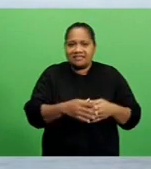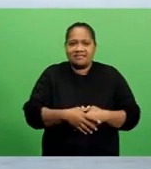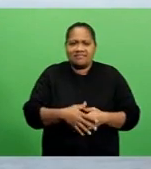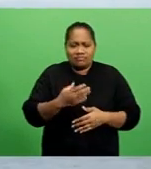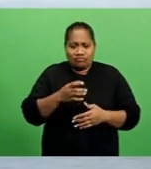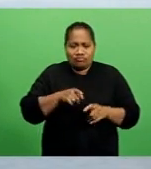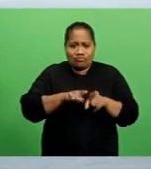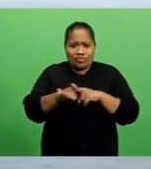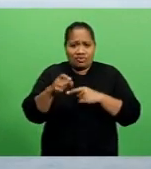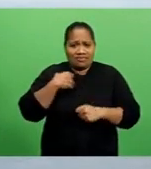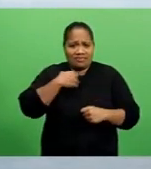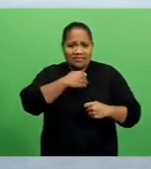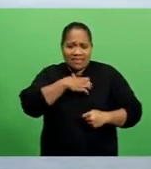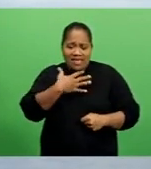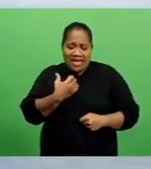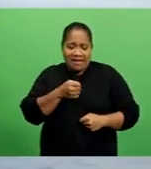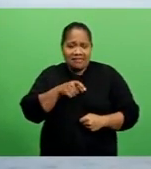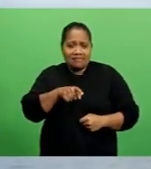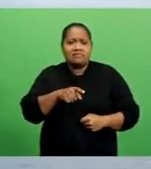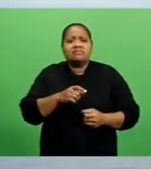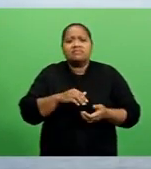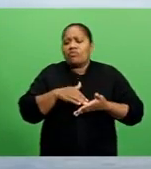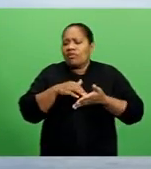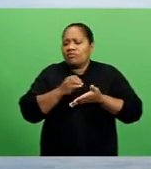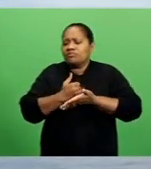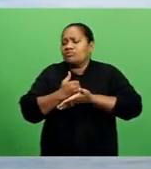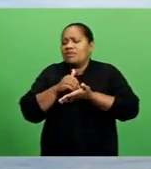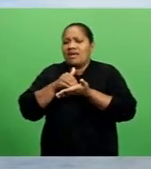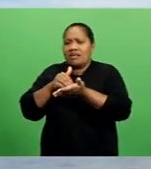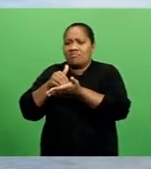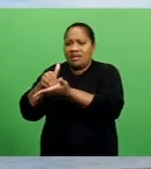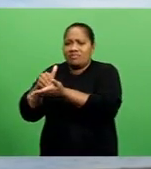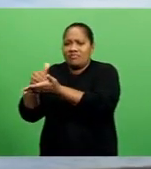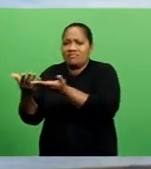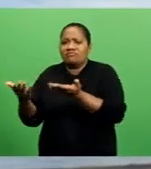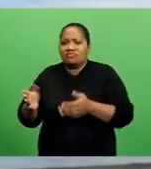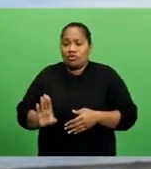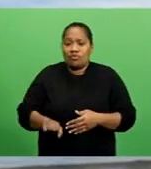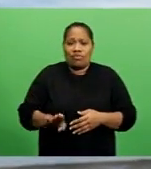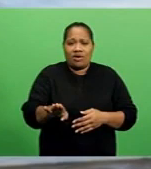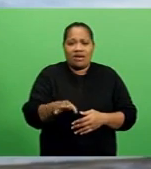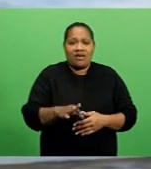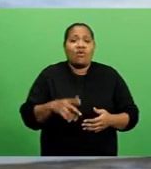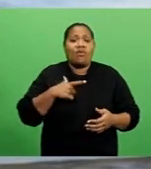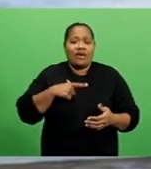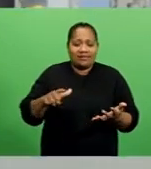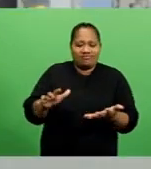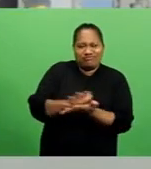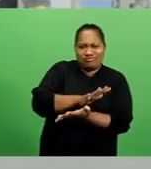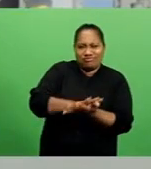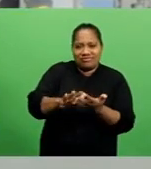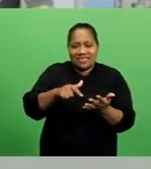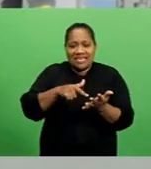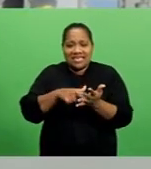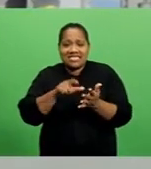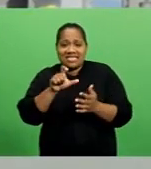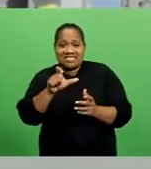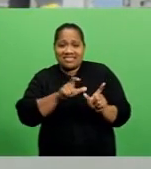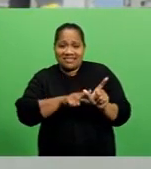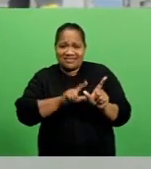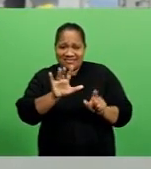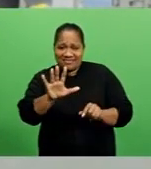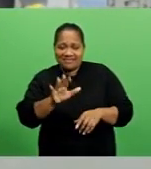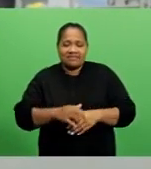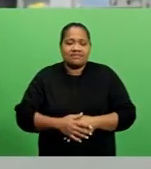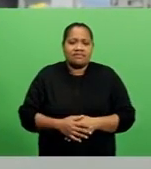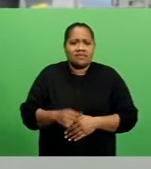currently on shore assisting in their recovery efforts in Ngaloambua from the damage caused by TC Yasa. He says the personnel are